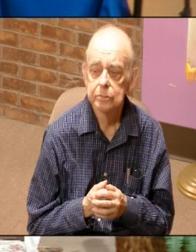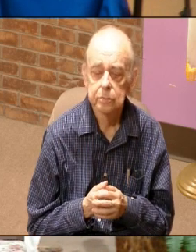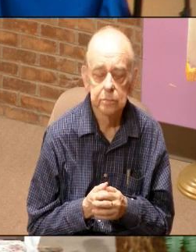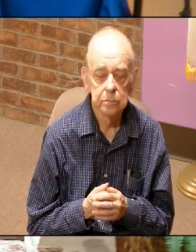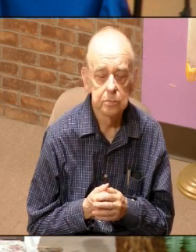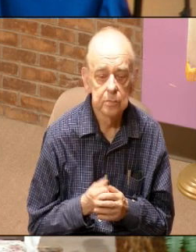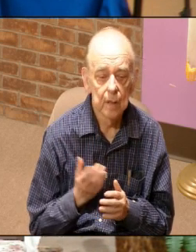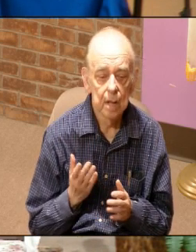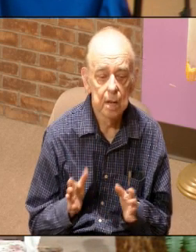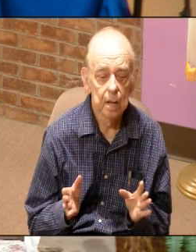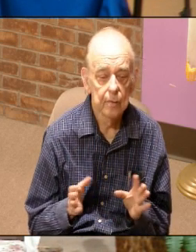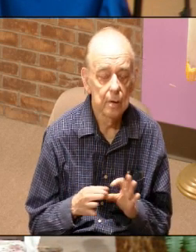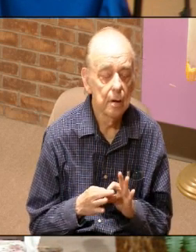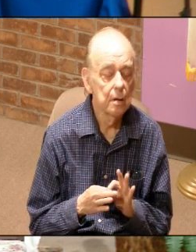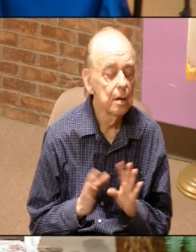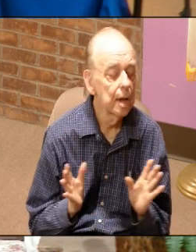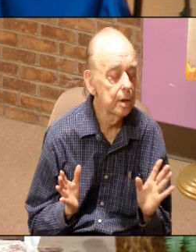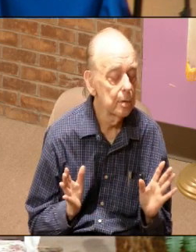and never let them go.